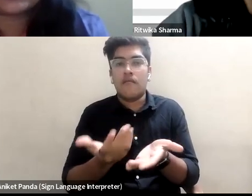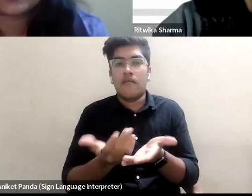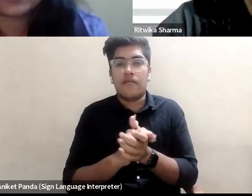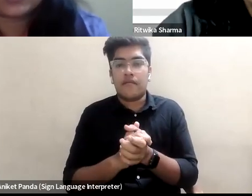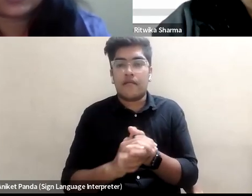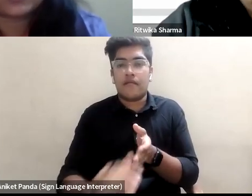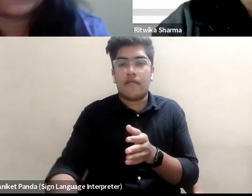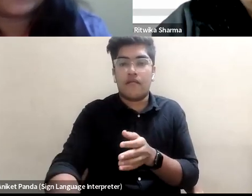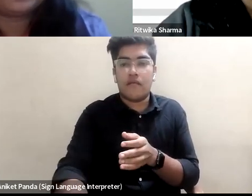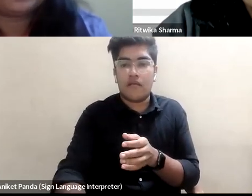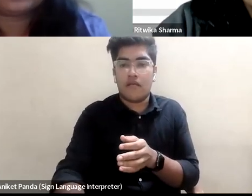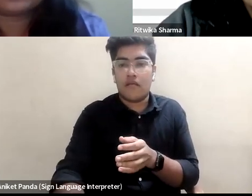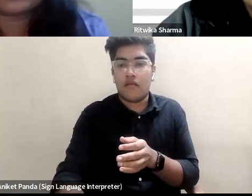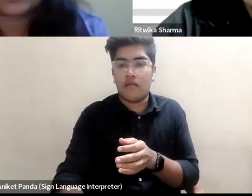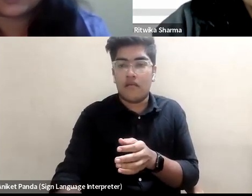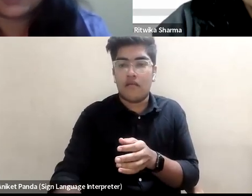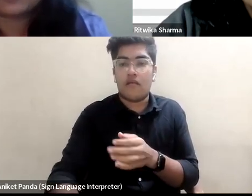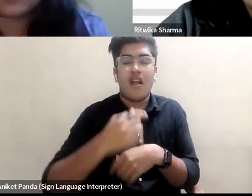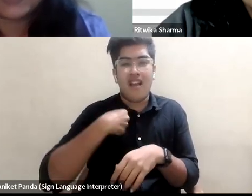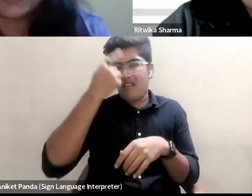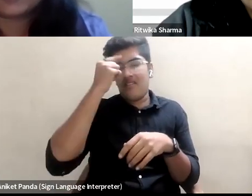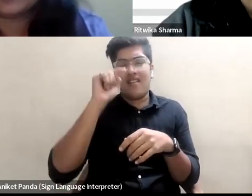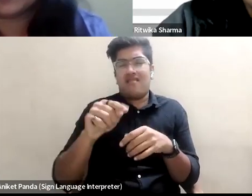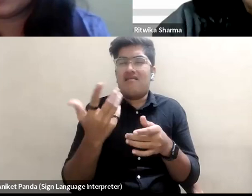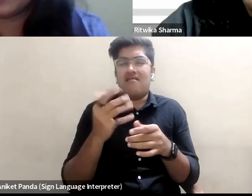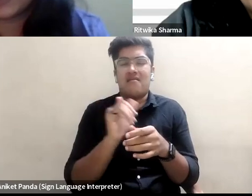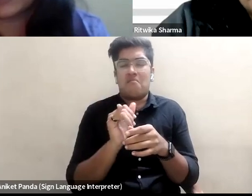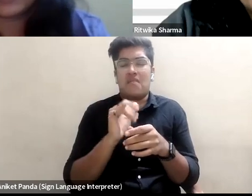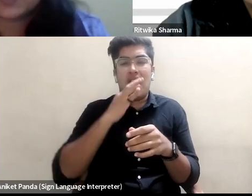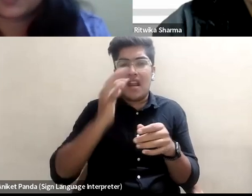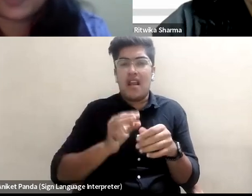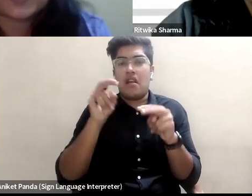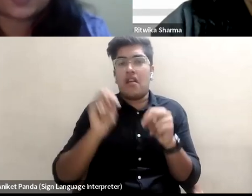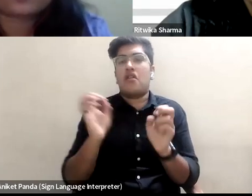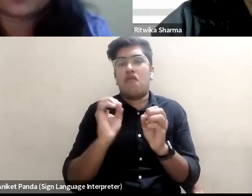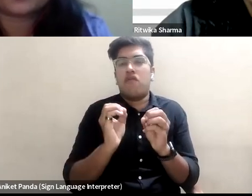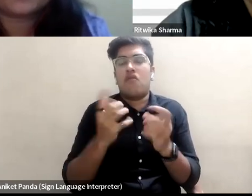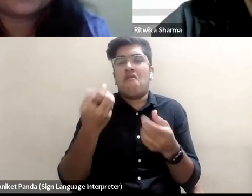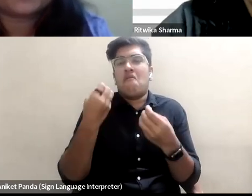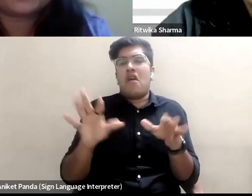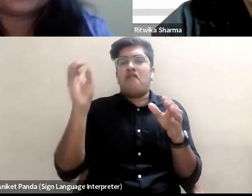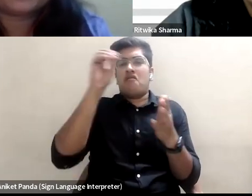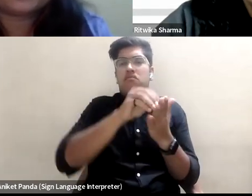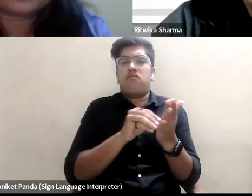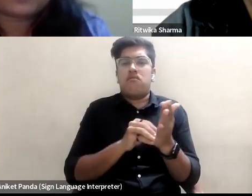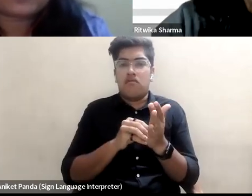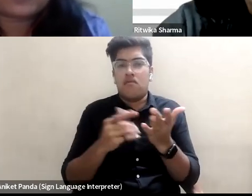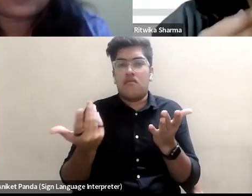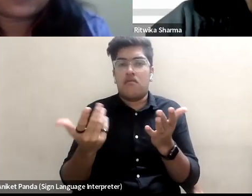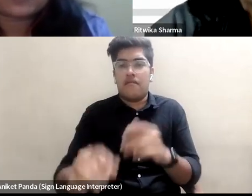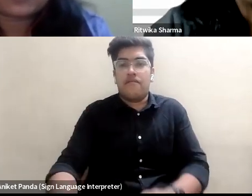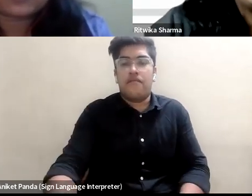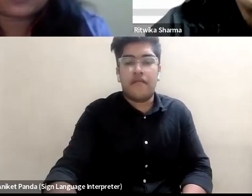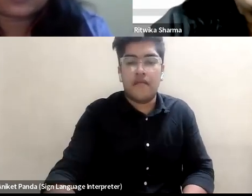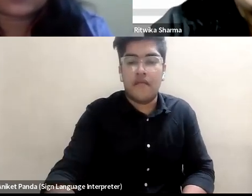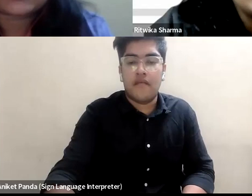quite unnecessary, a regime, and an unnecessary harassment of the people. The problem just